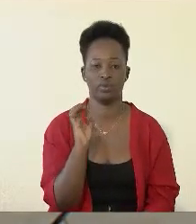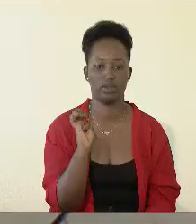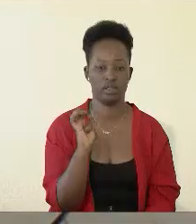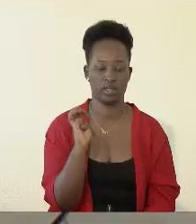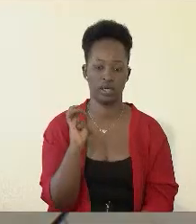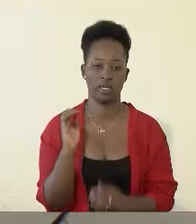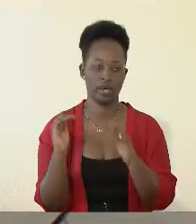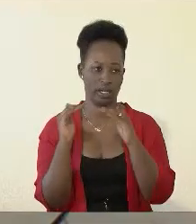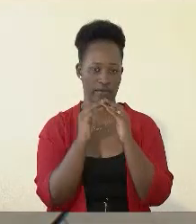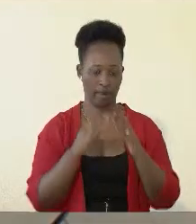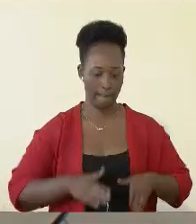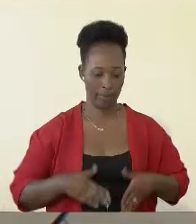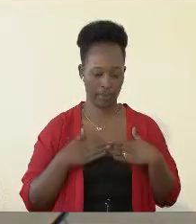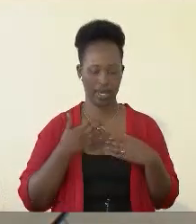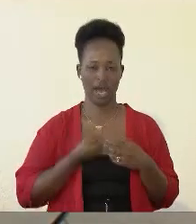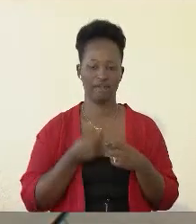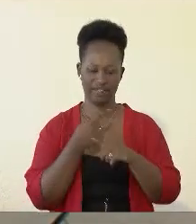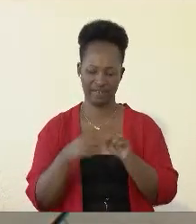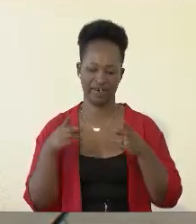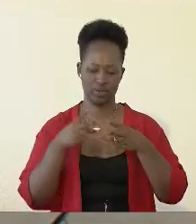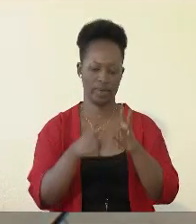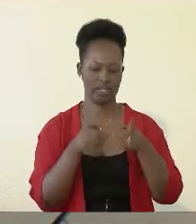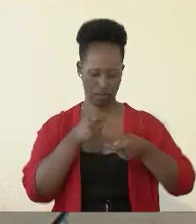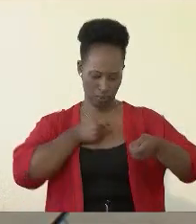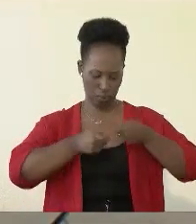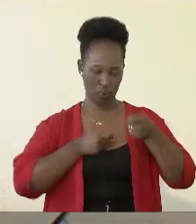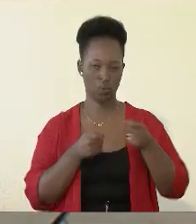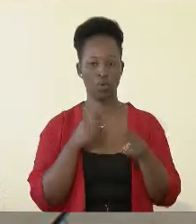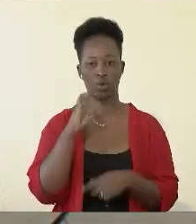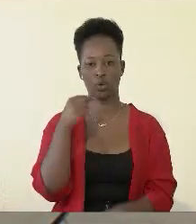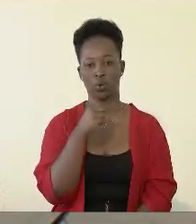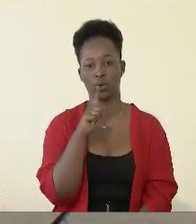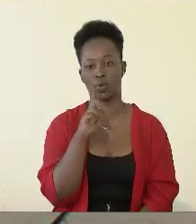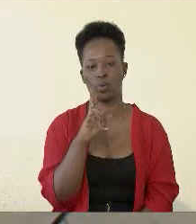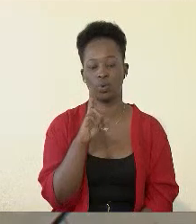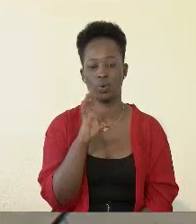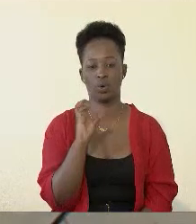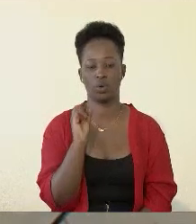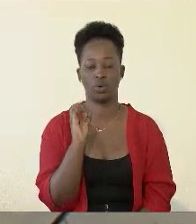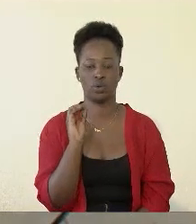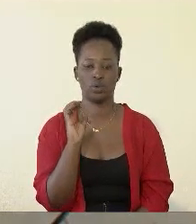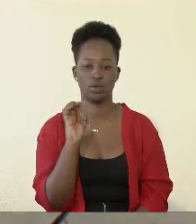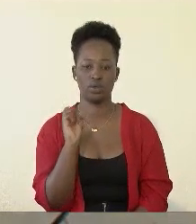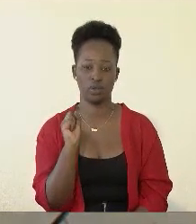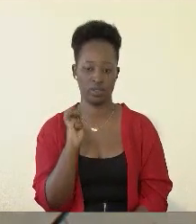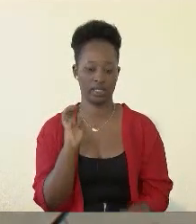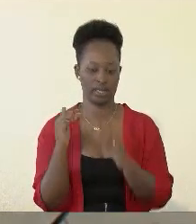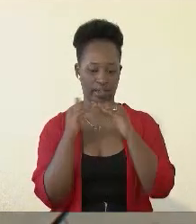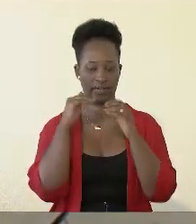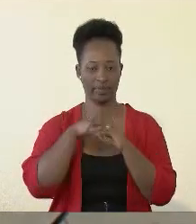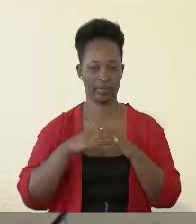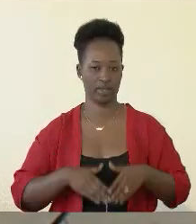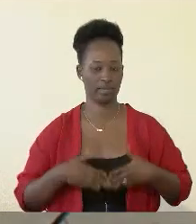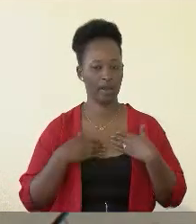means to regulate the glucose level in the blood by producing some hormones, as I'm going to mention some hormone that plays a